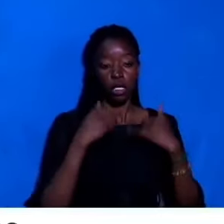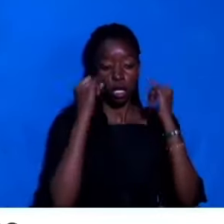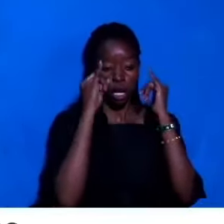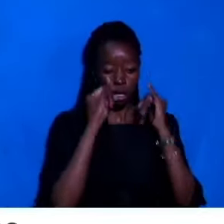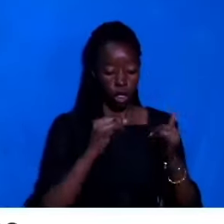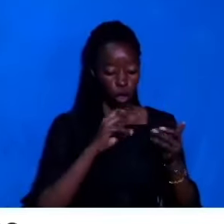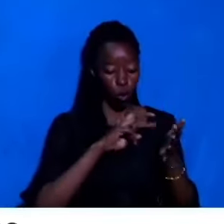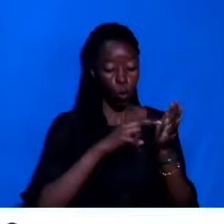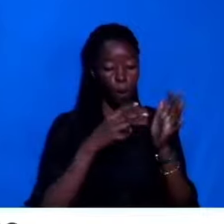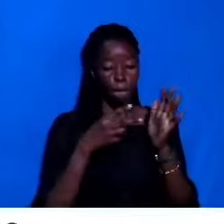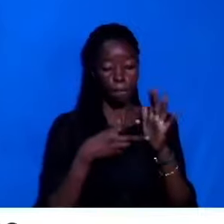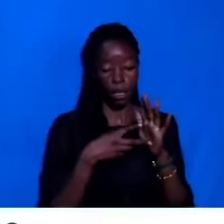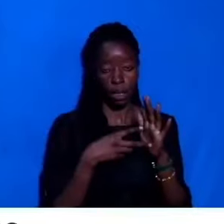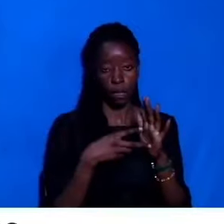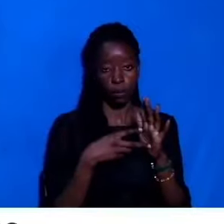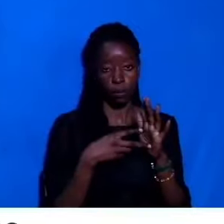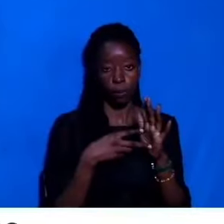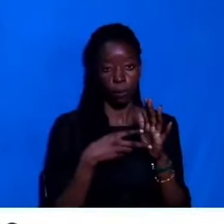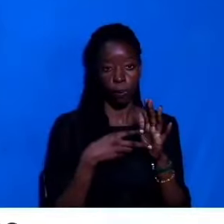a new social status.